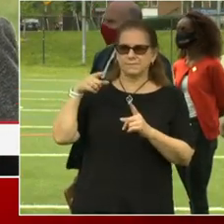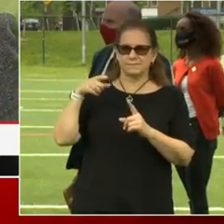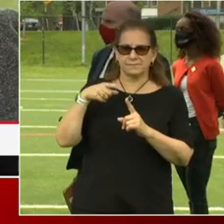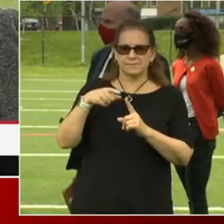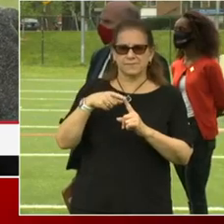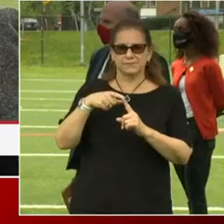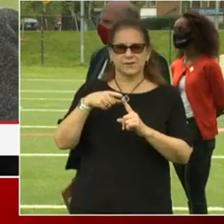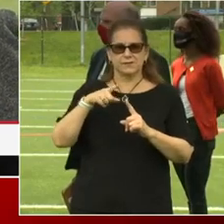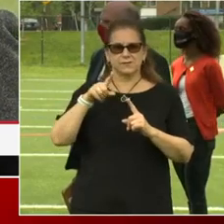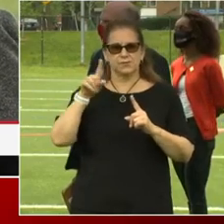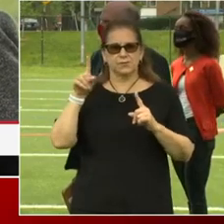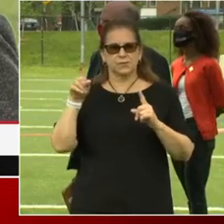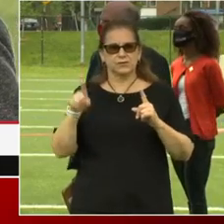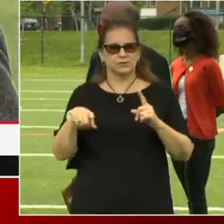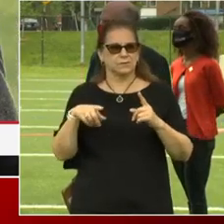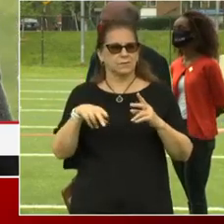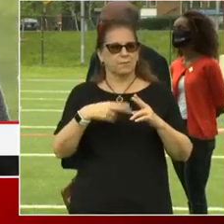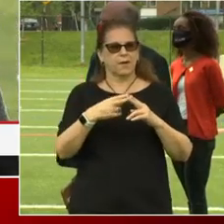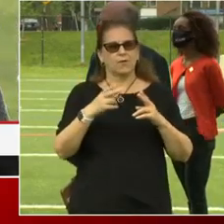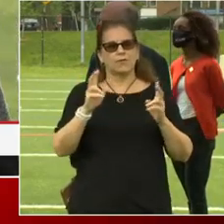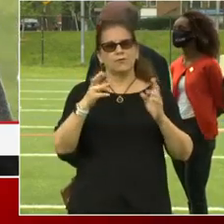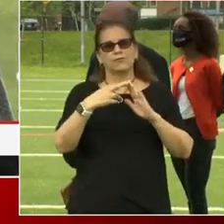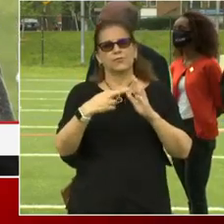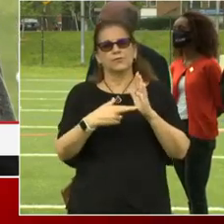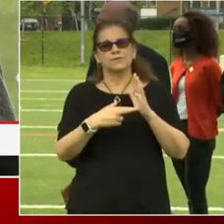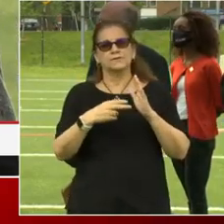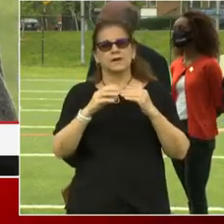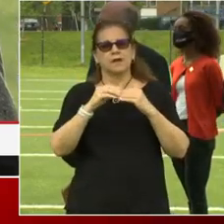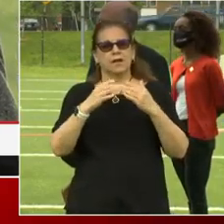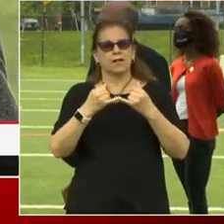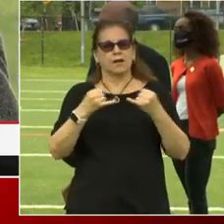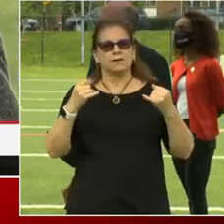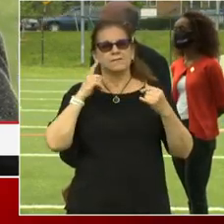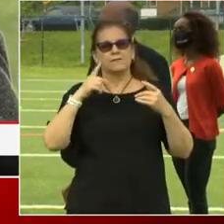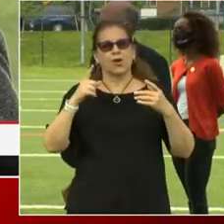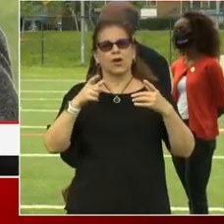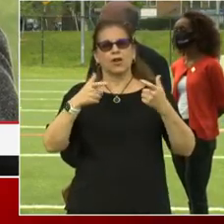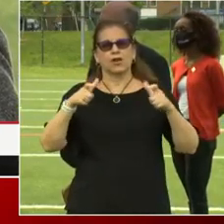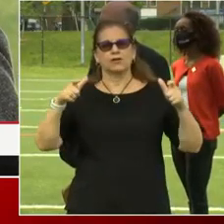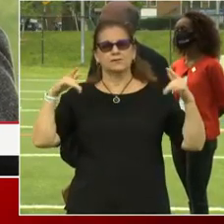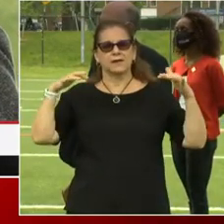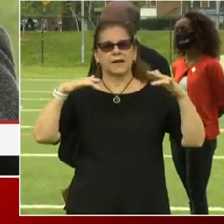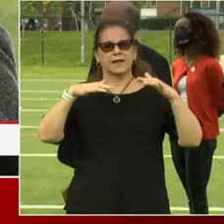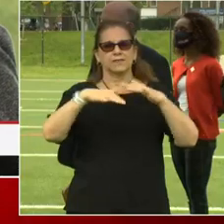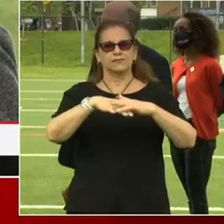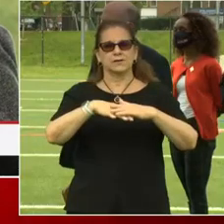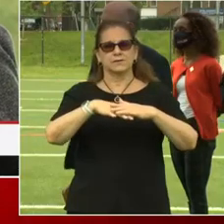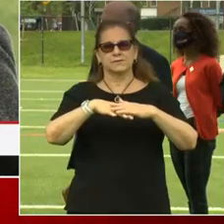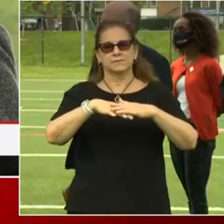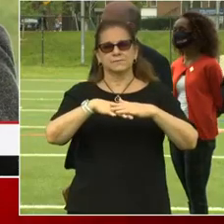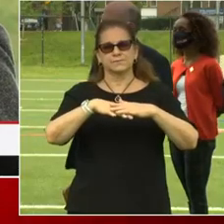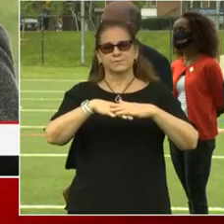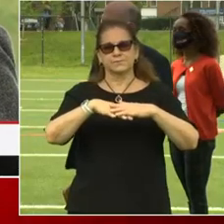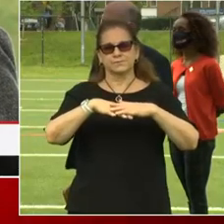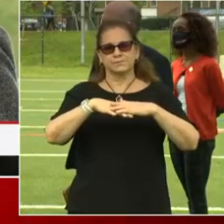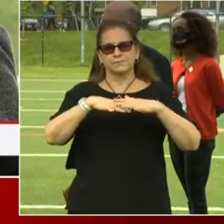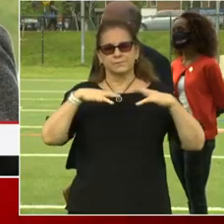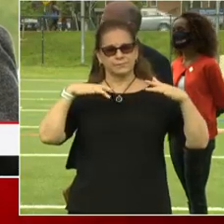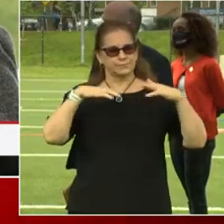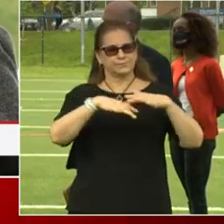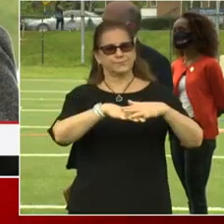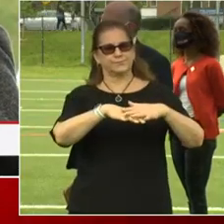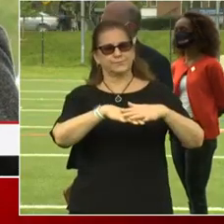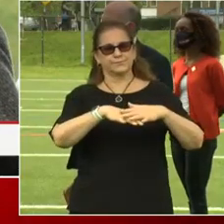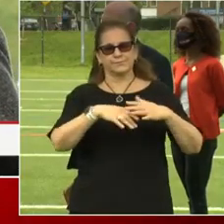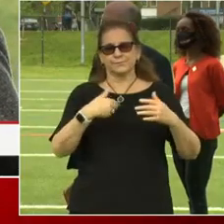at large gatherings, that's been our posture throughout the response to the pandemic, and we haven't turned that up. So we don't have